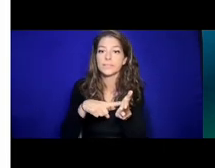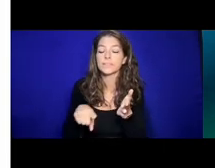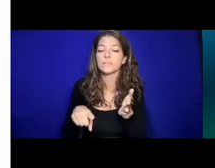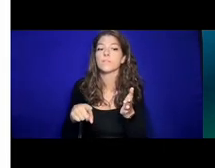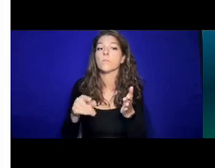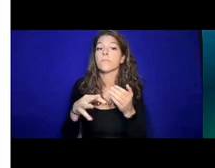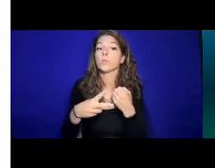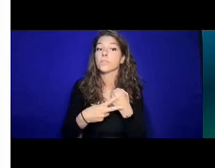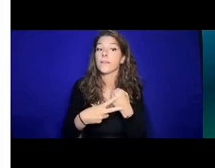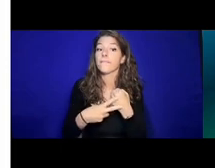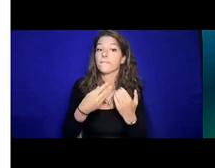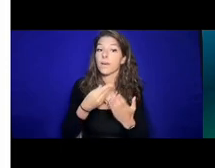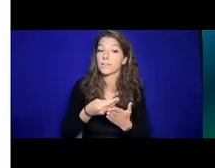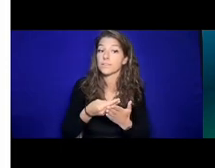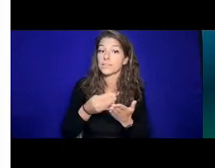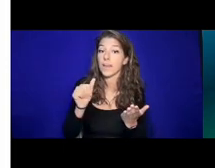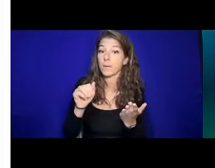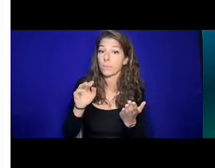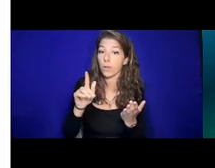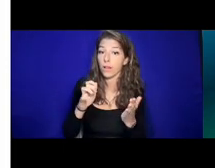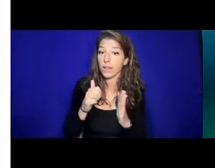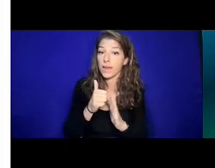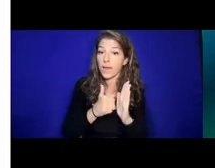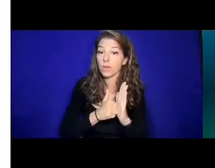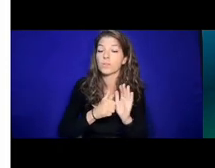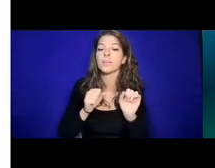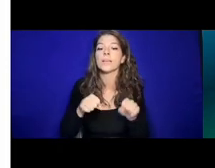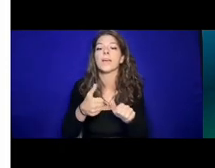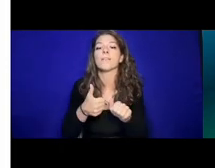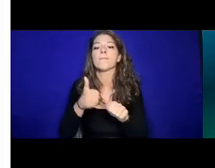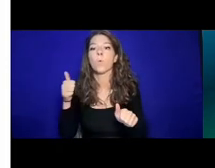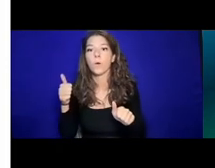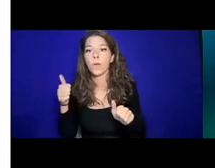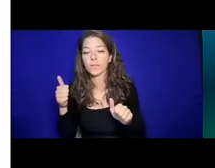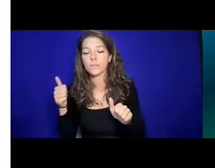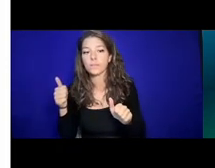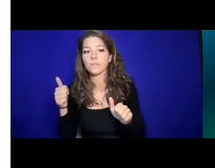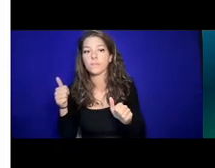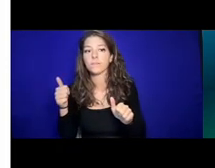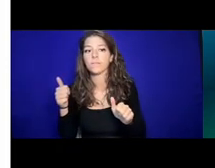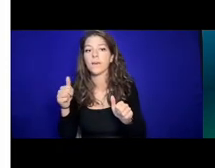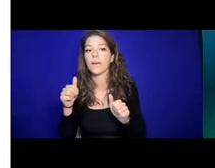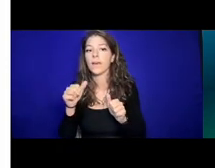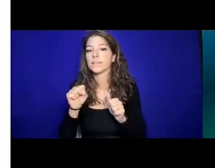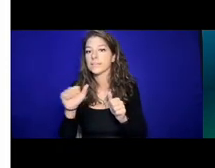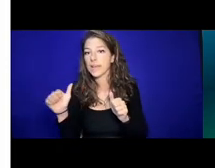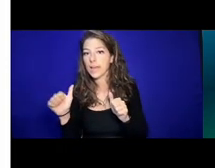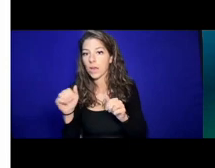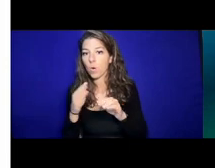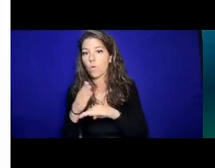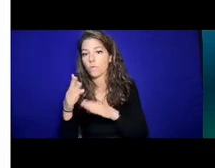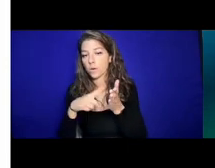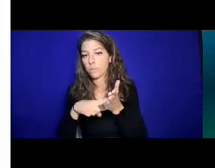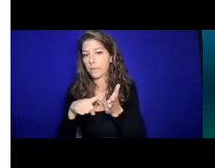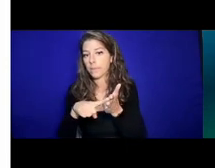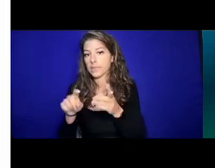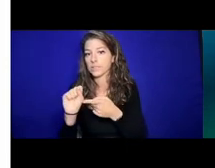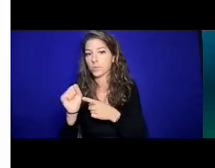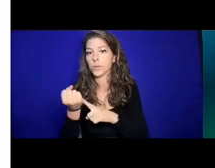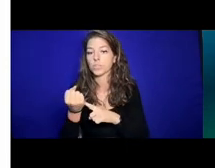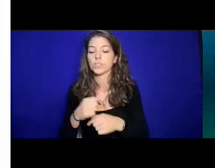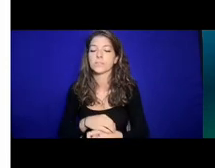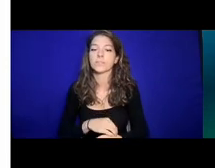if you save funds in an ABLE account, it can avoid and prevent SSA overpayment